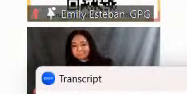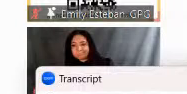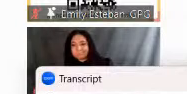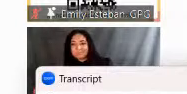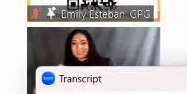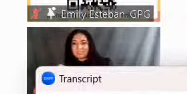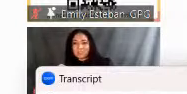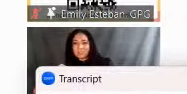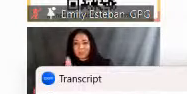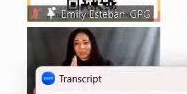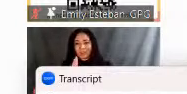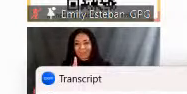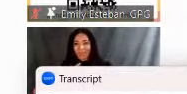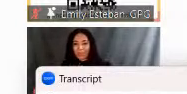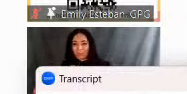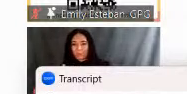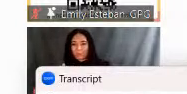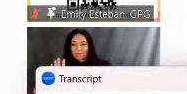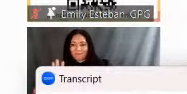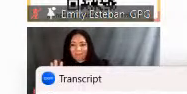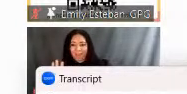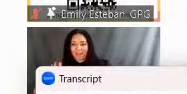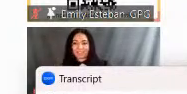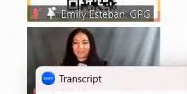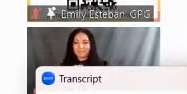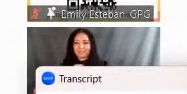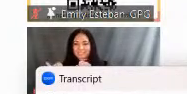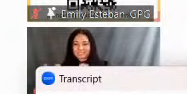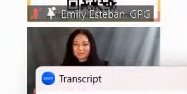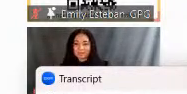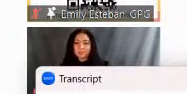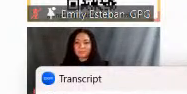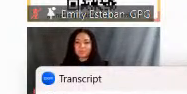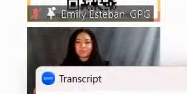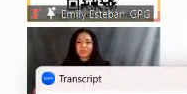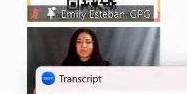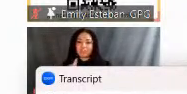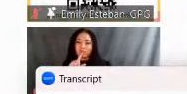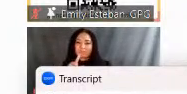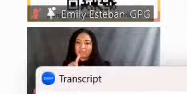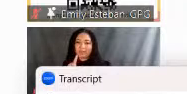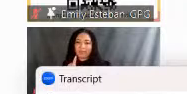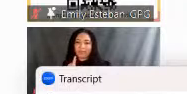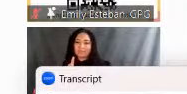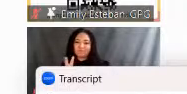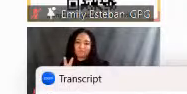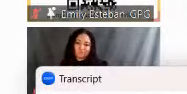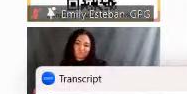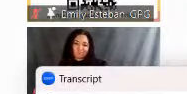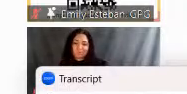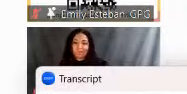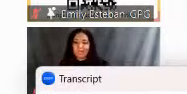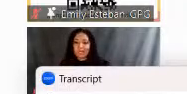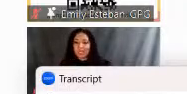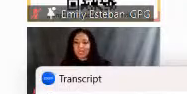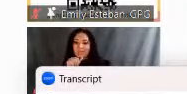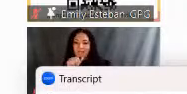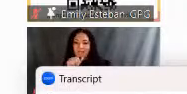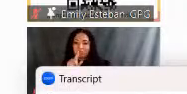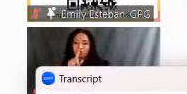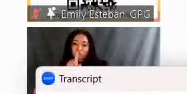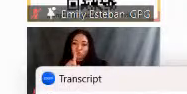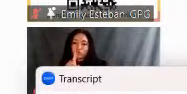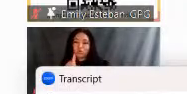the K through 5 system, and it's looked at as a watered down kindergarten program rather than the true